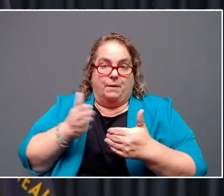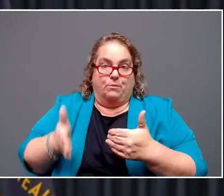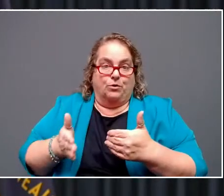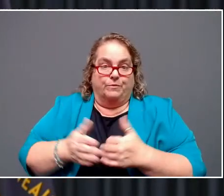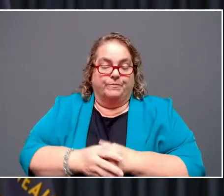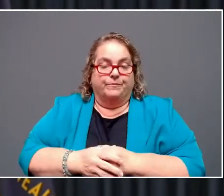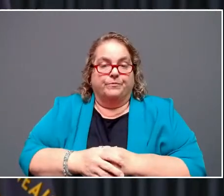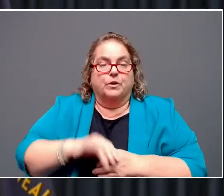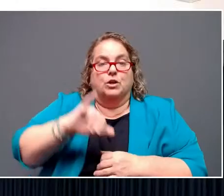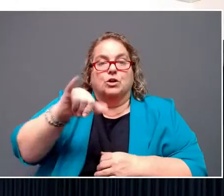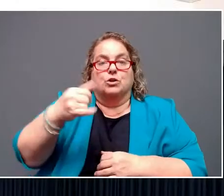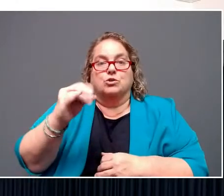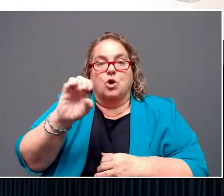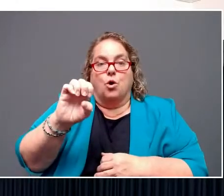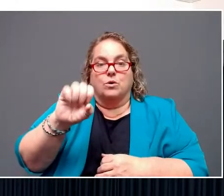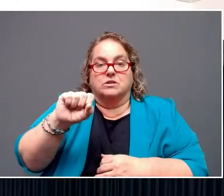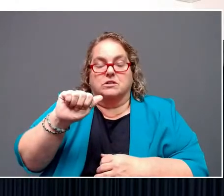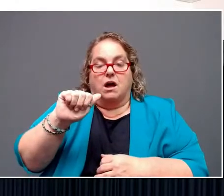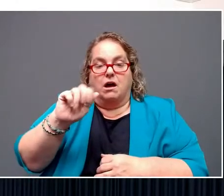Sonka.